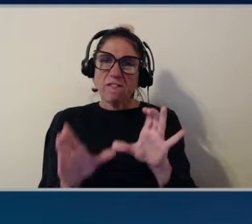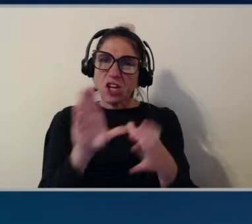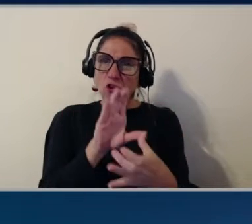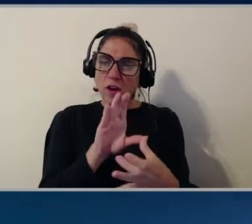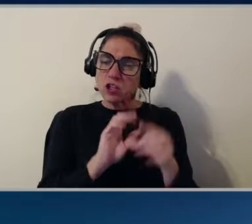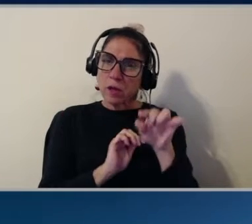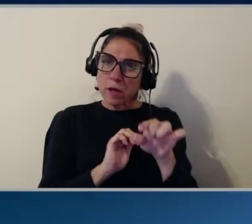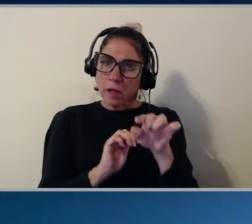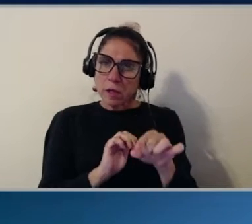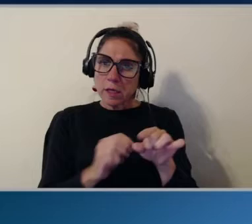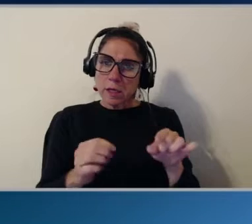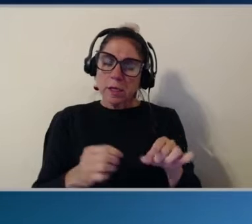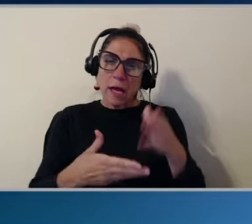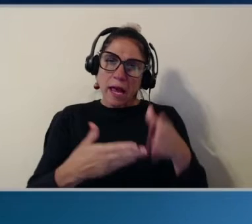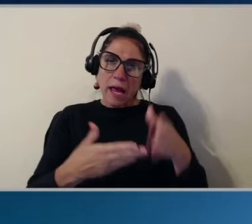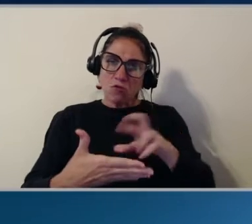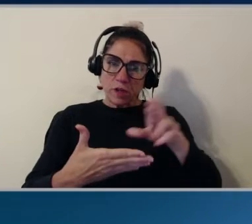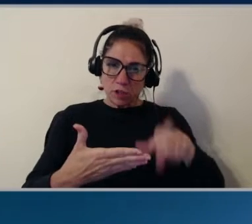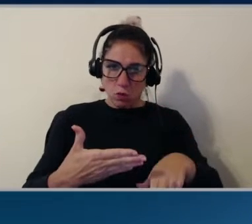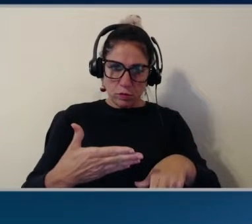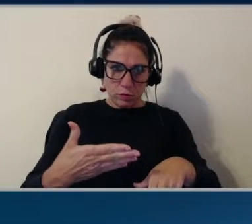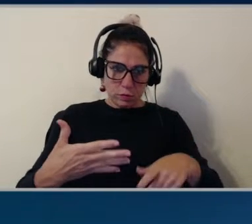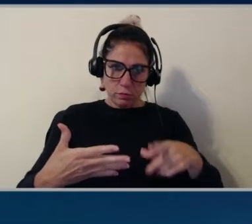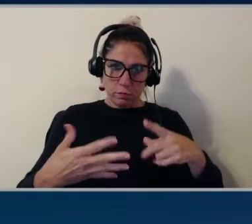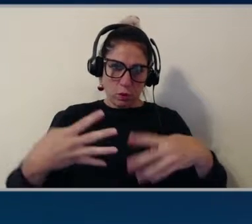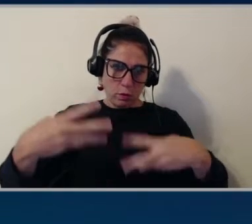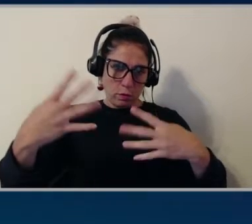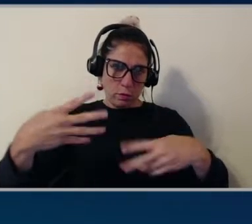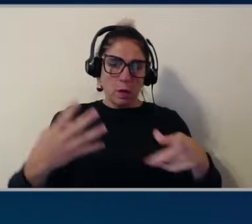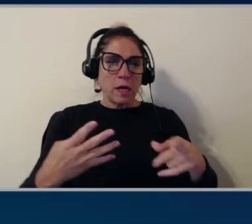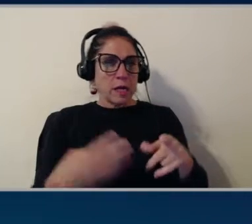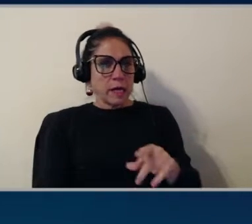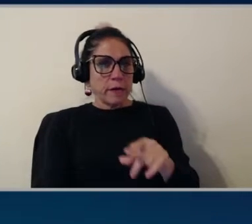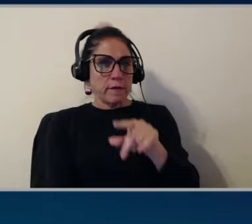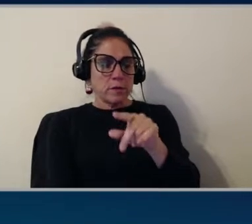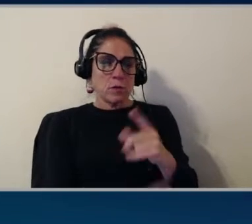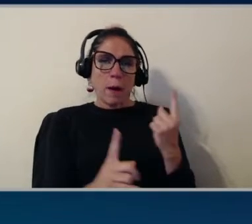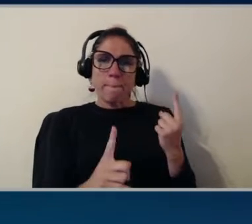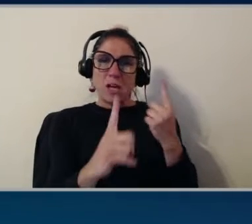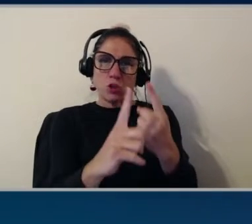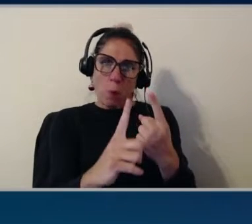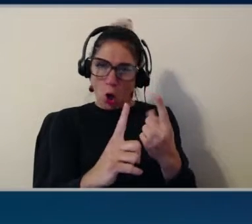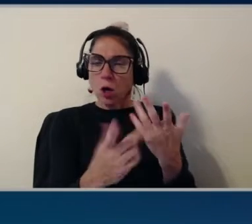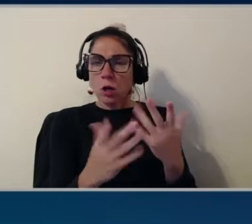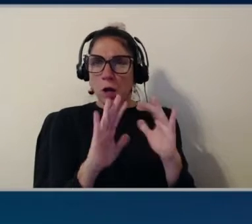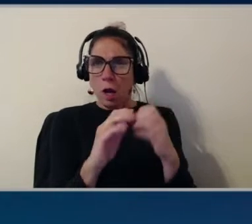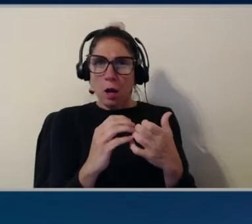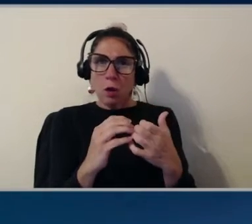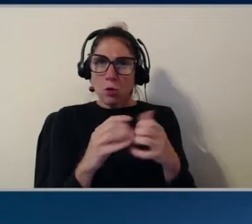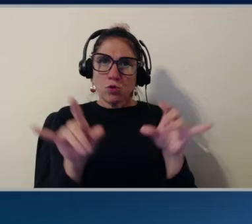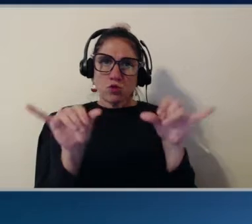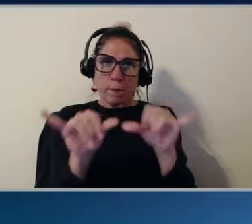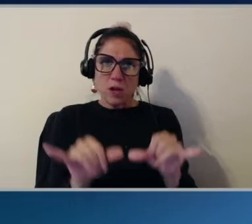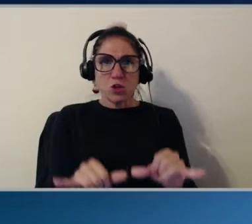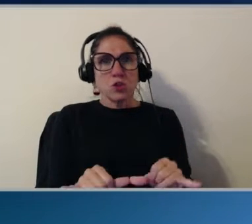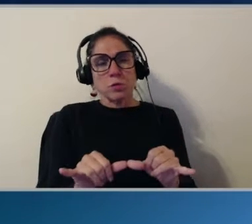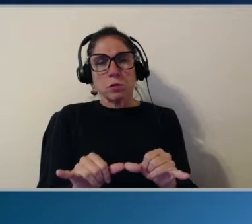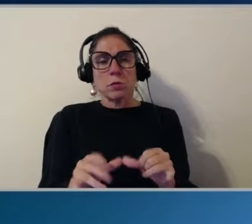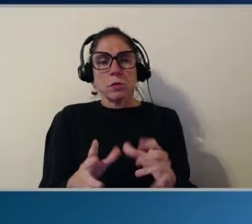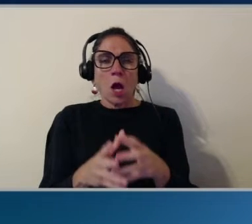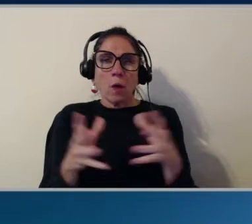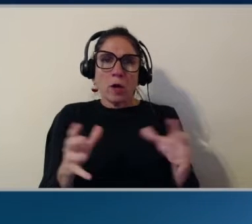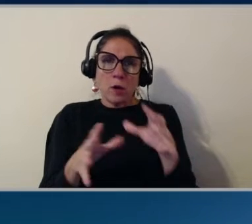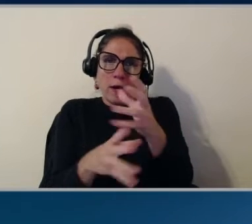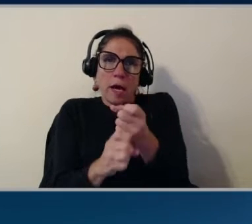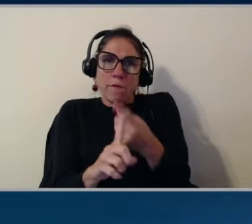and without speculative decoding. So this gives you a benchmark from which to measure how much incremental performance am I getting from this inference optimization